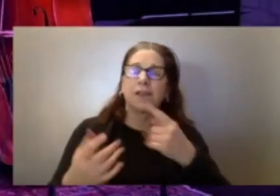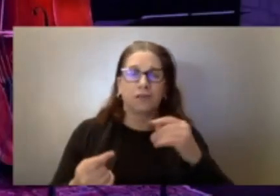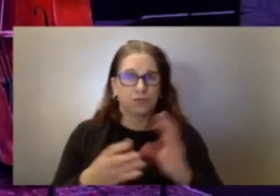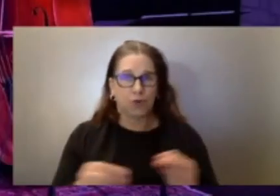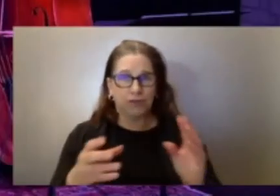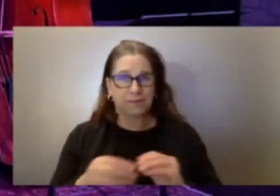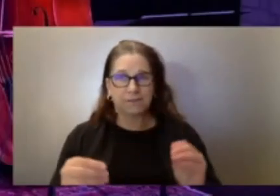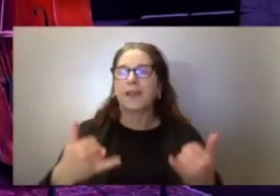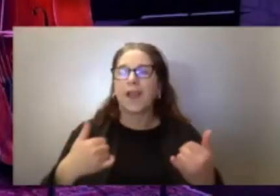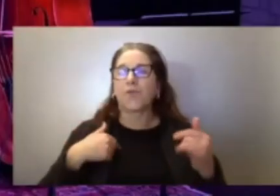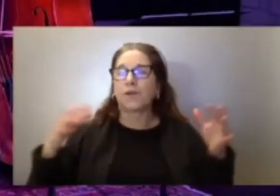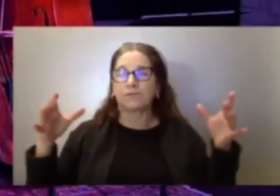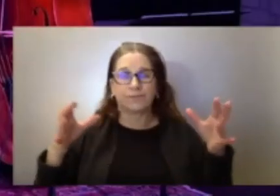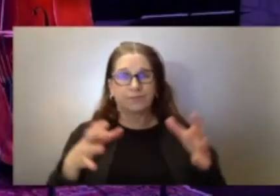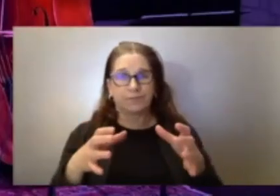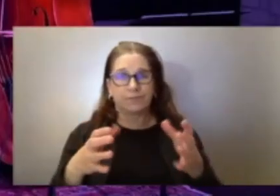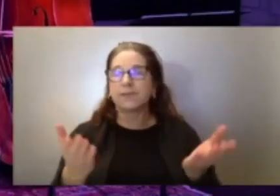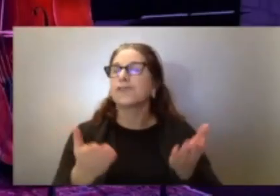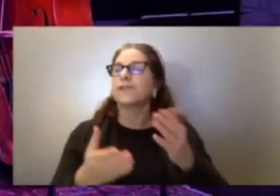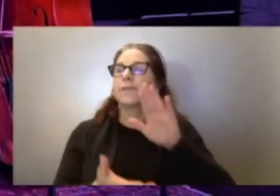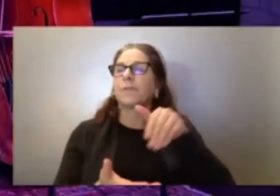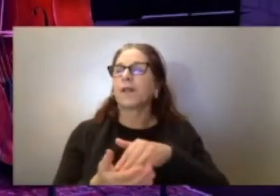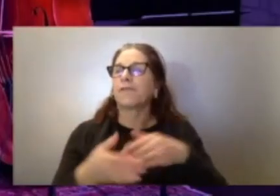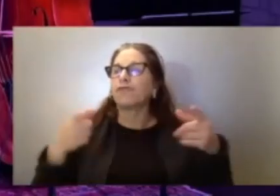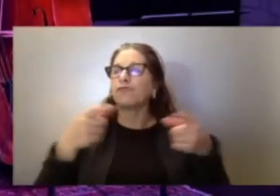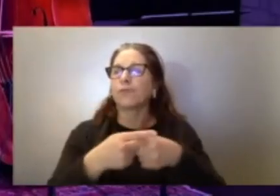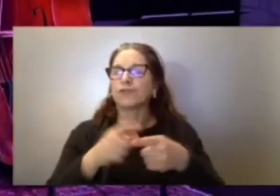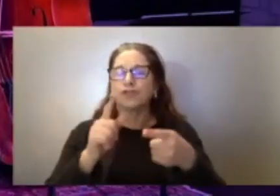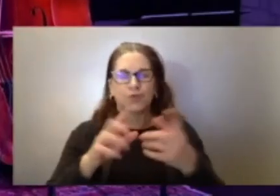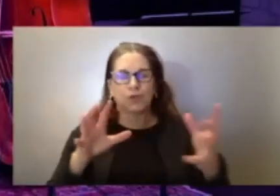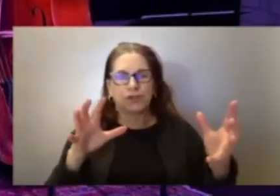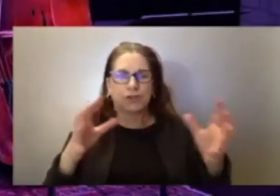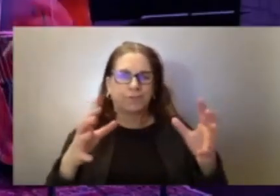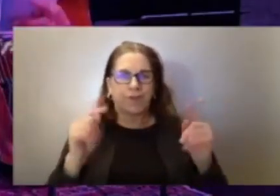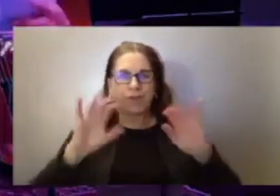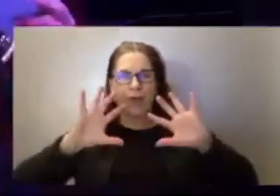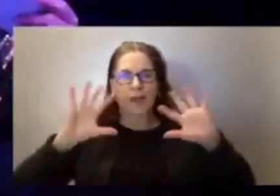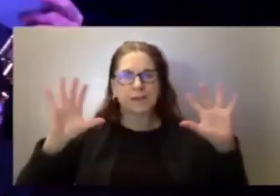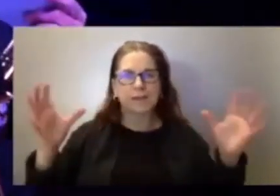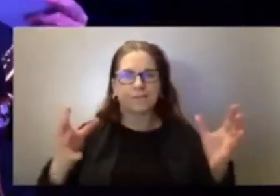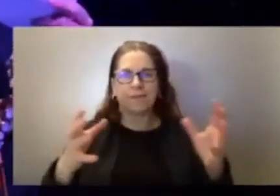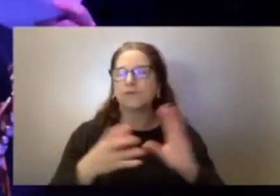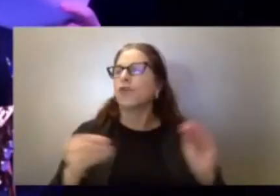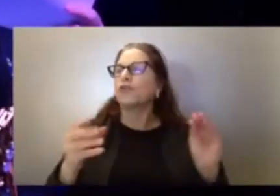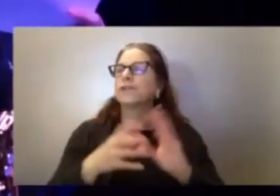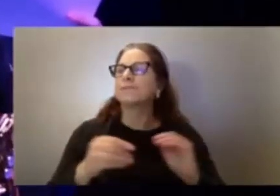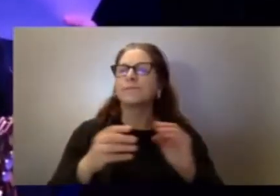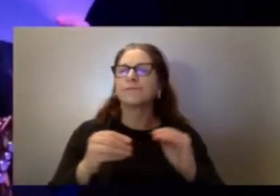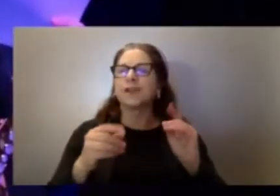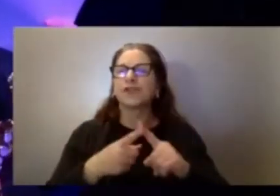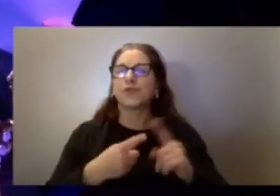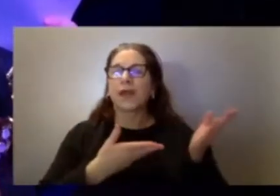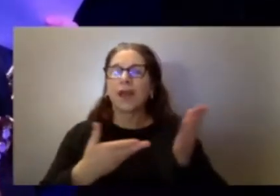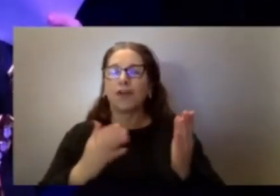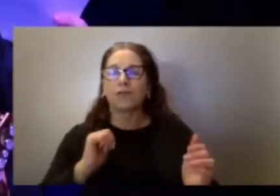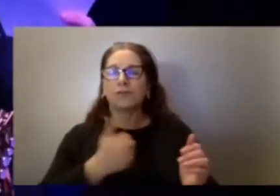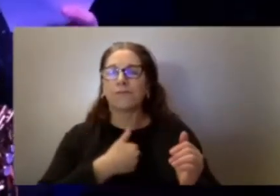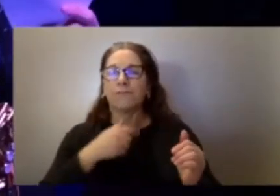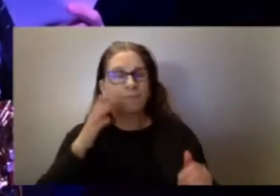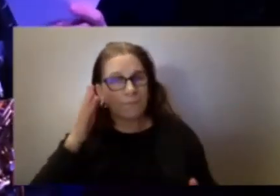We now gather here in the middle, at the crossroads, to shift the collective story, to carry ourselves forward